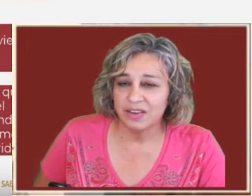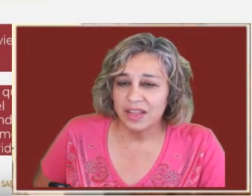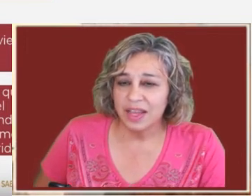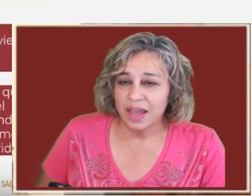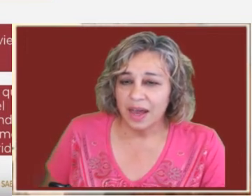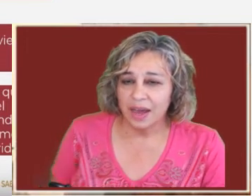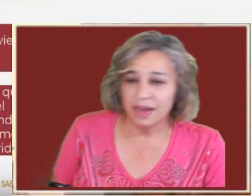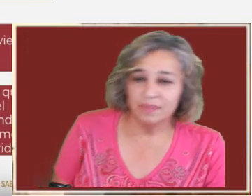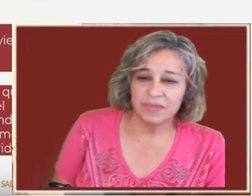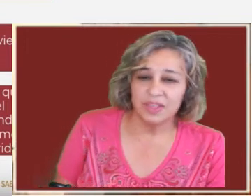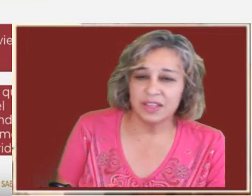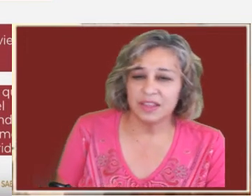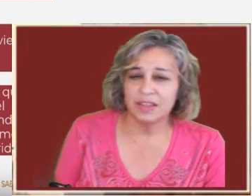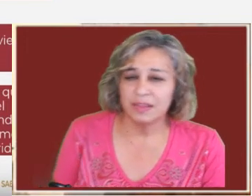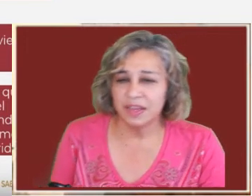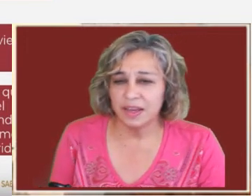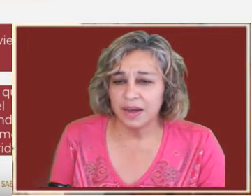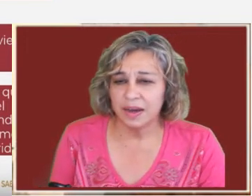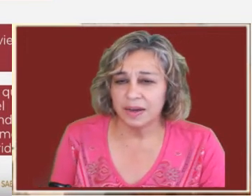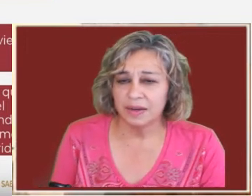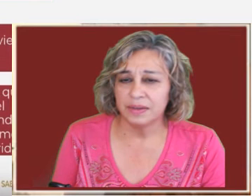sale.